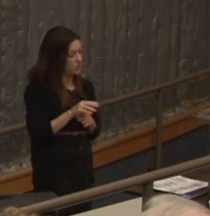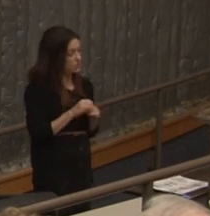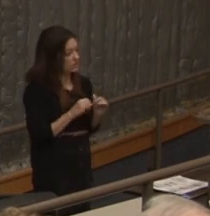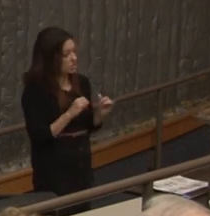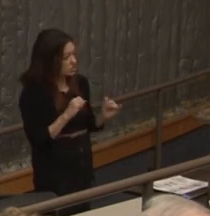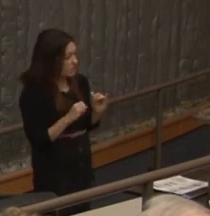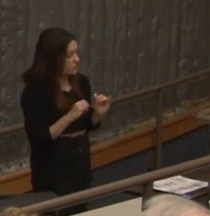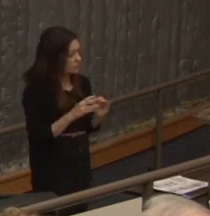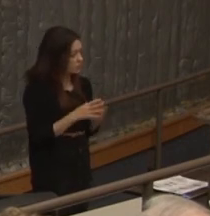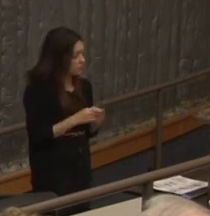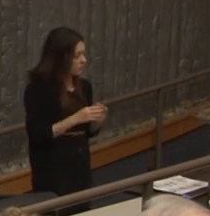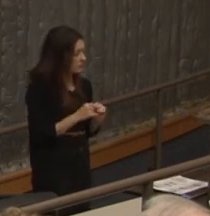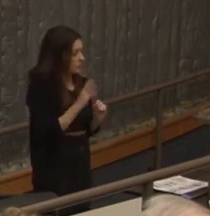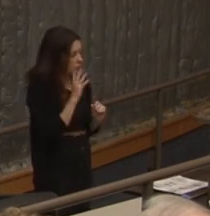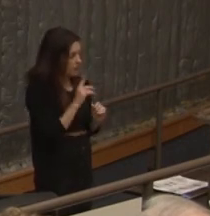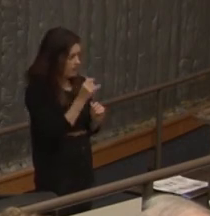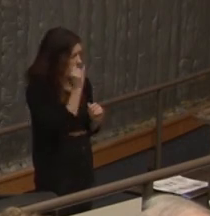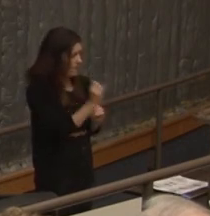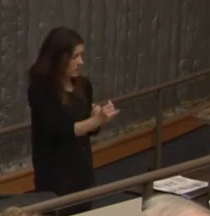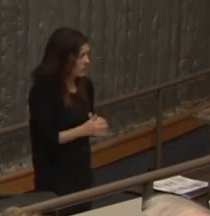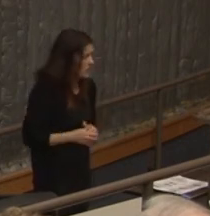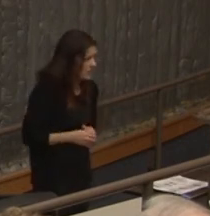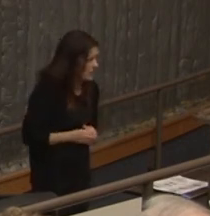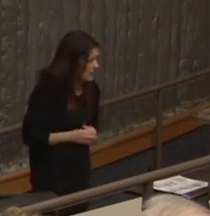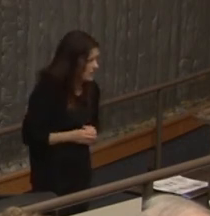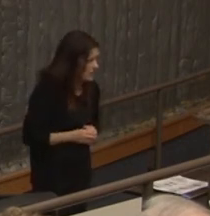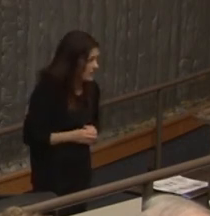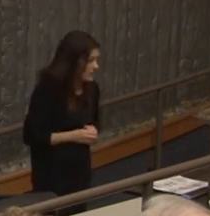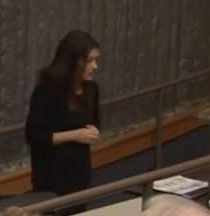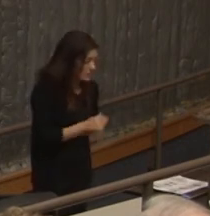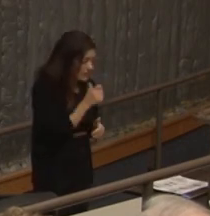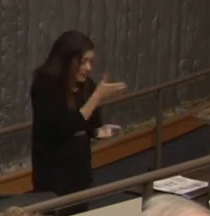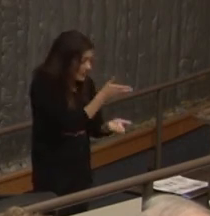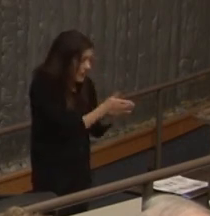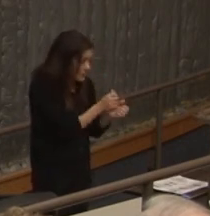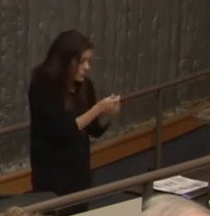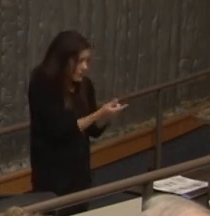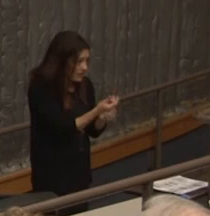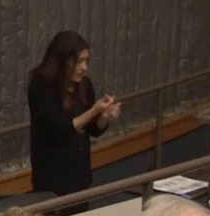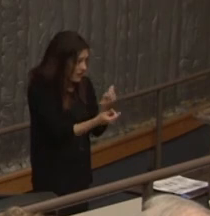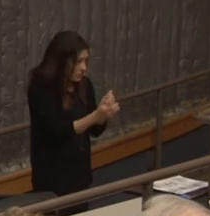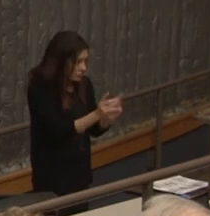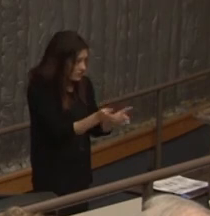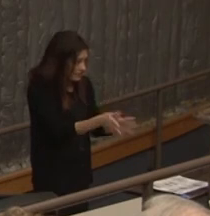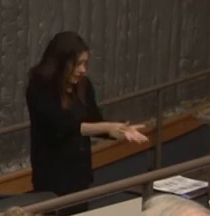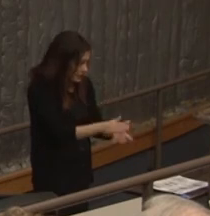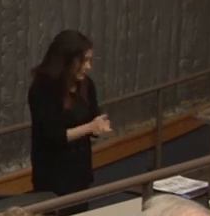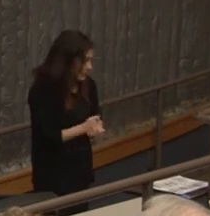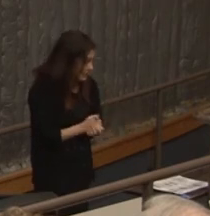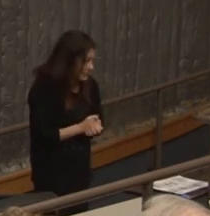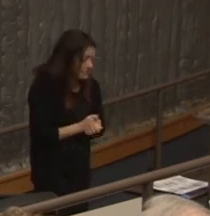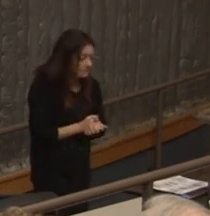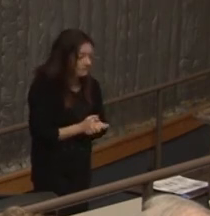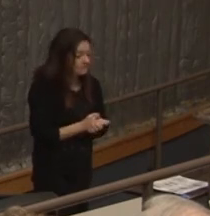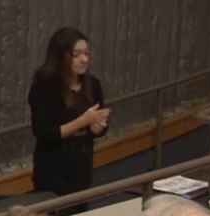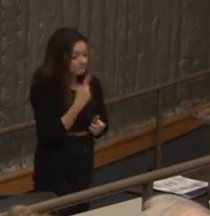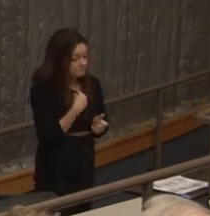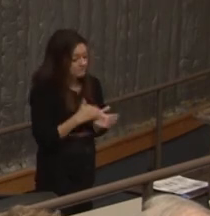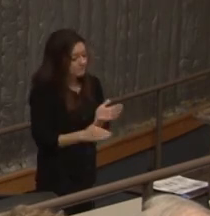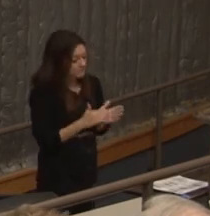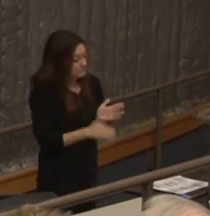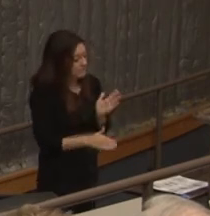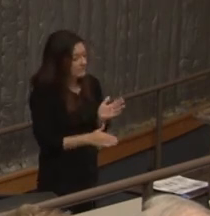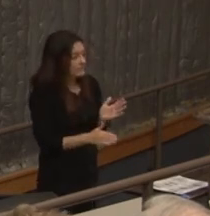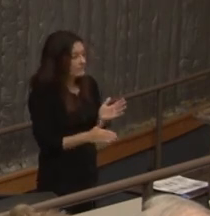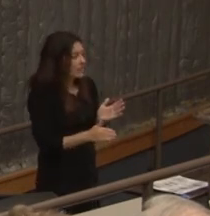and their stories will always be there. Secondly, I'm told again and again that there are almost no